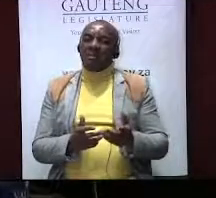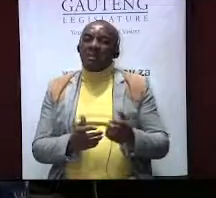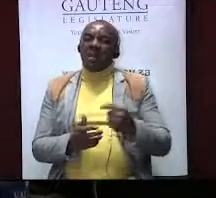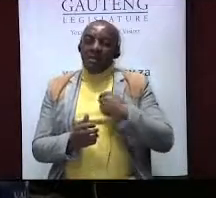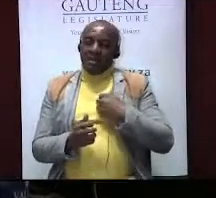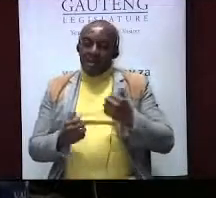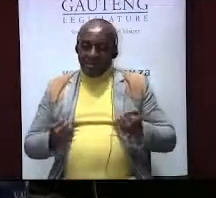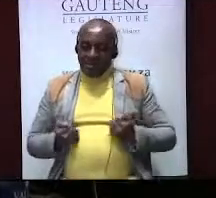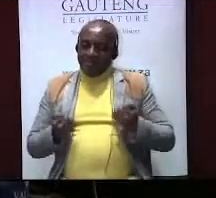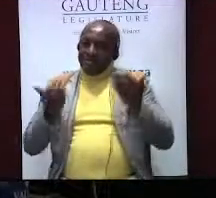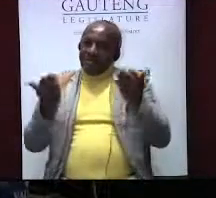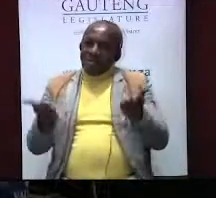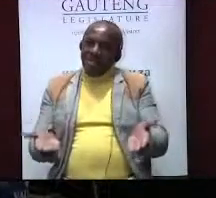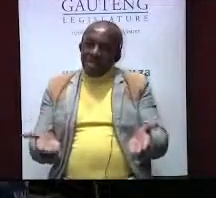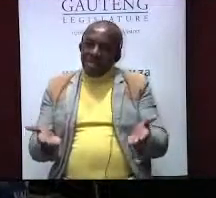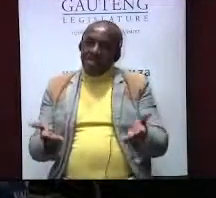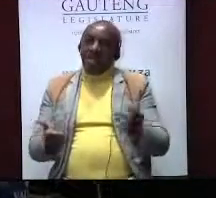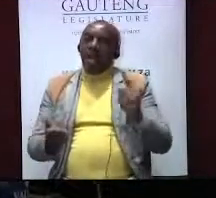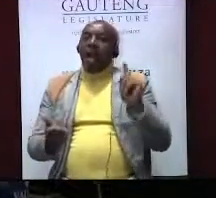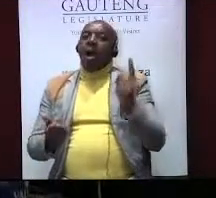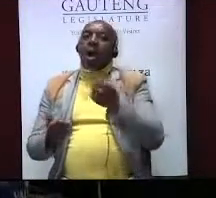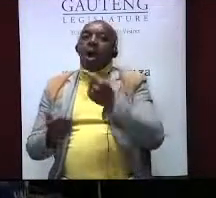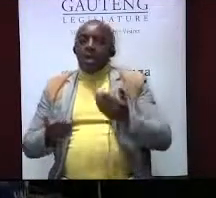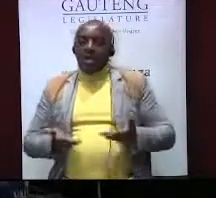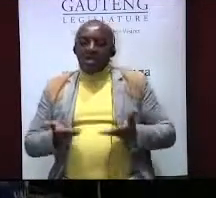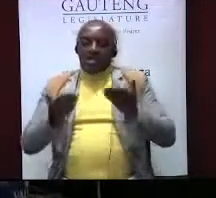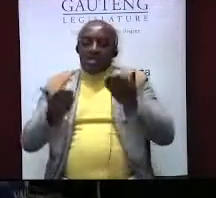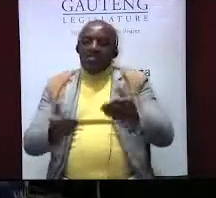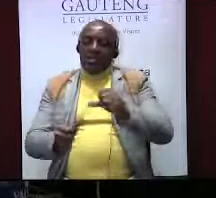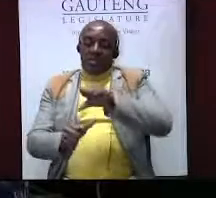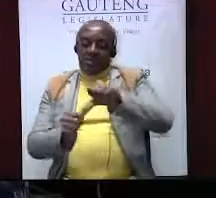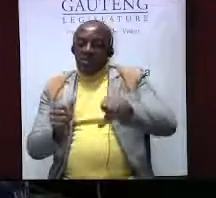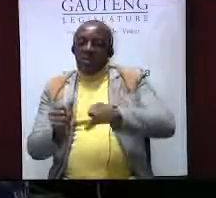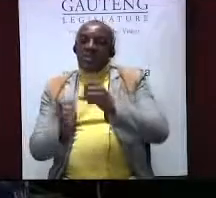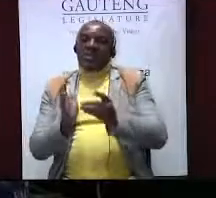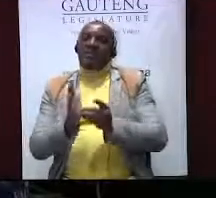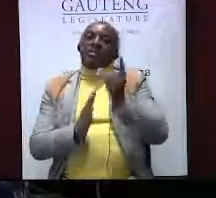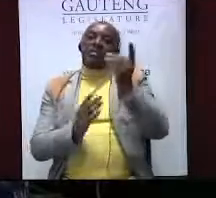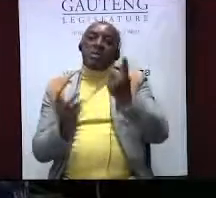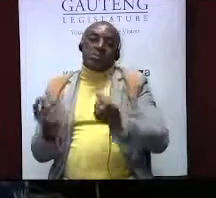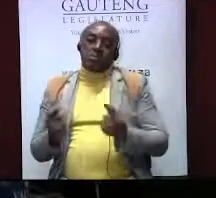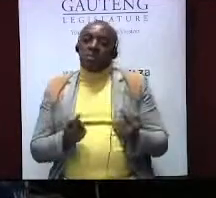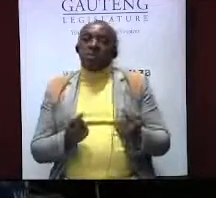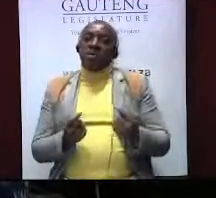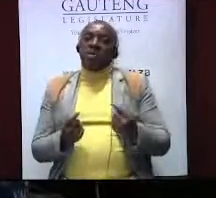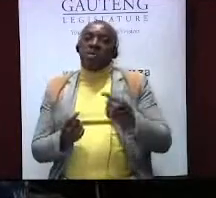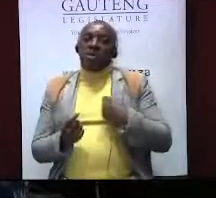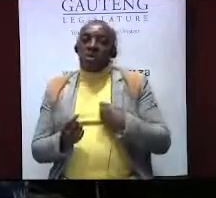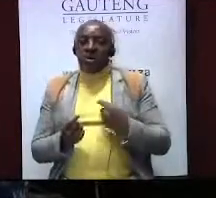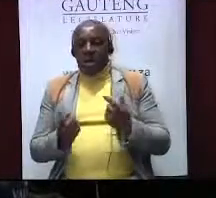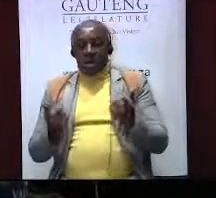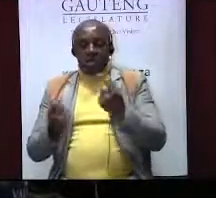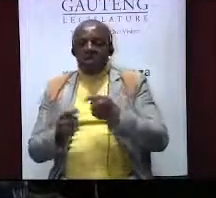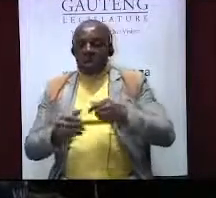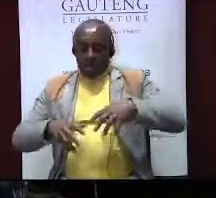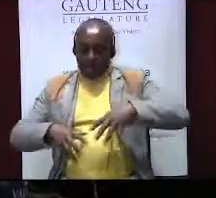serve all the services that social development is doing. We do them